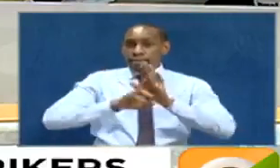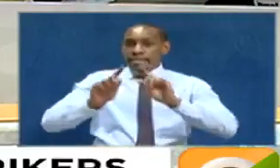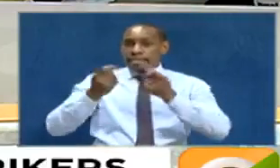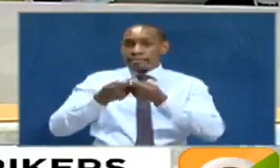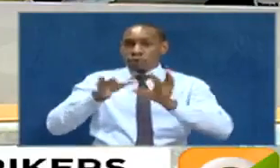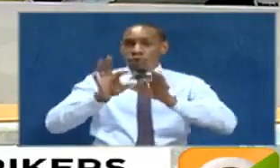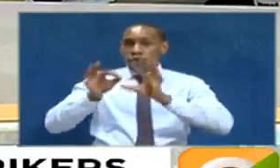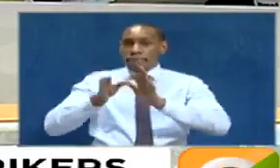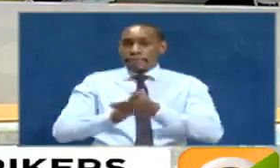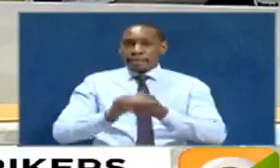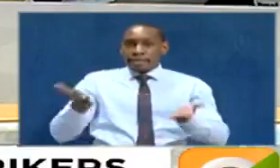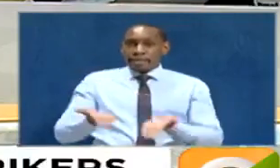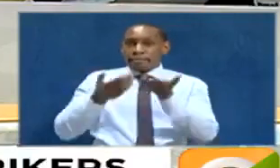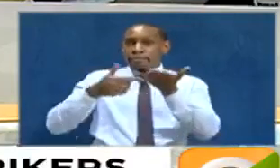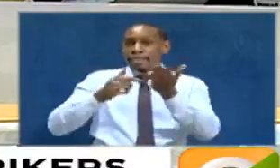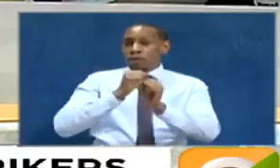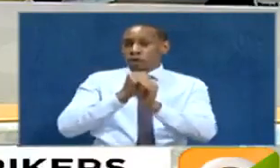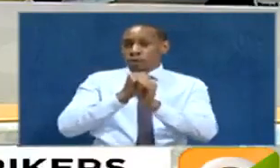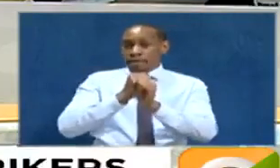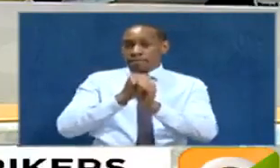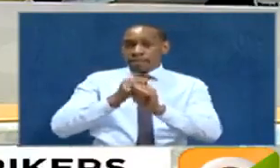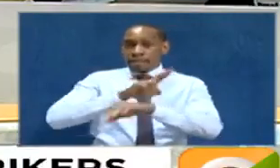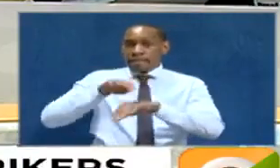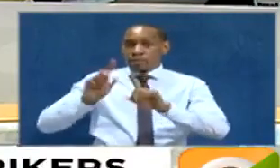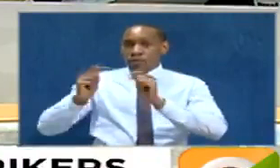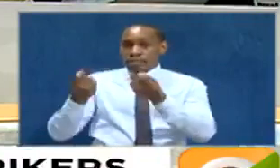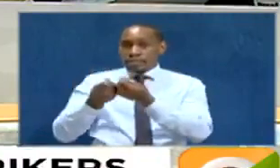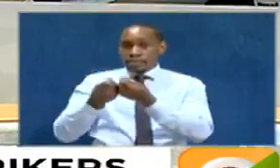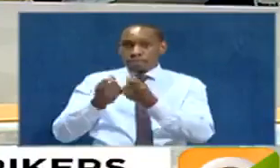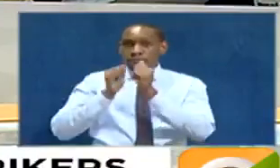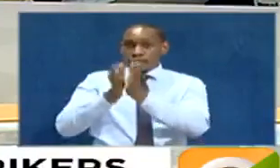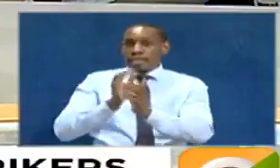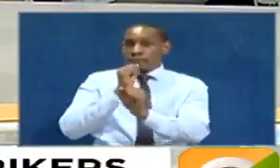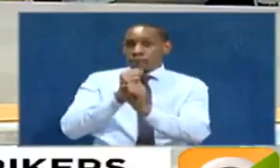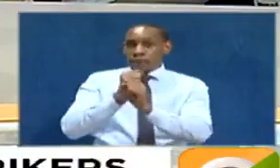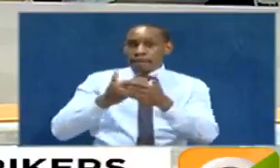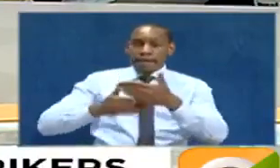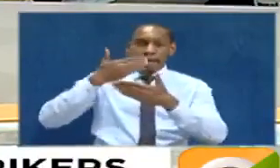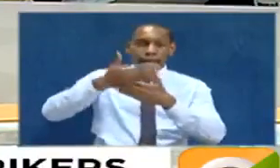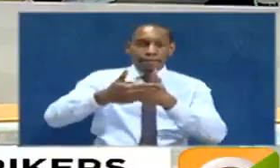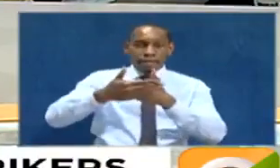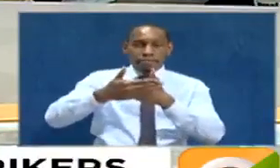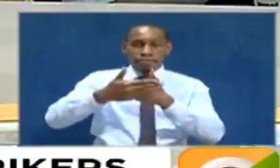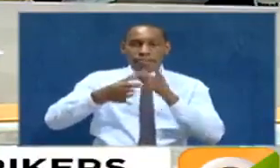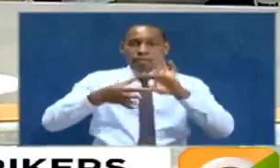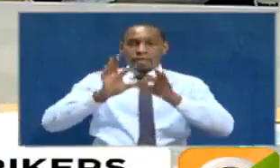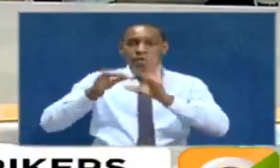representative in the Olympics to improve the technical performance of the national team and its performance beyond